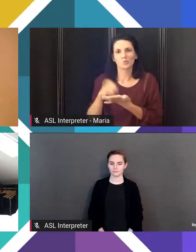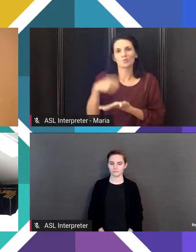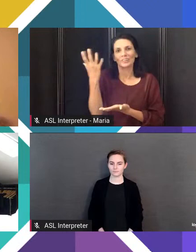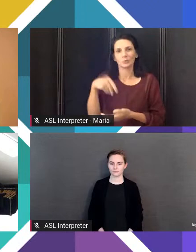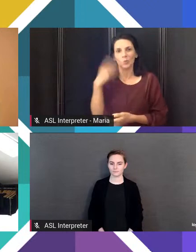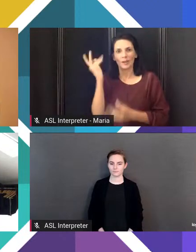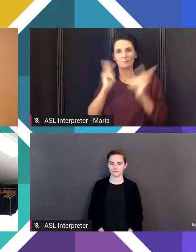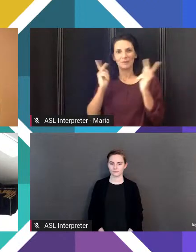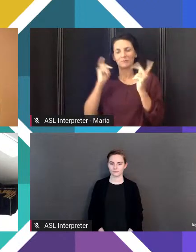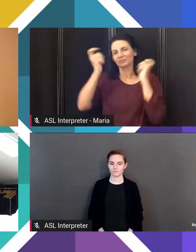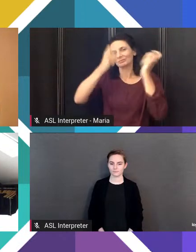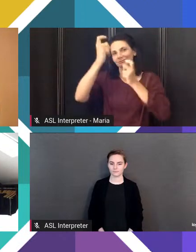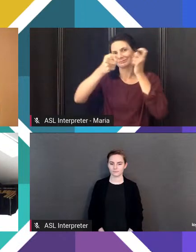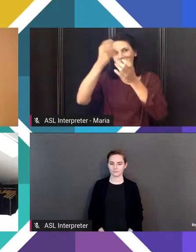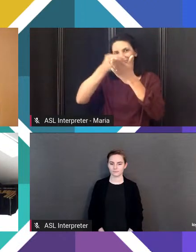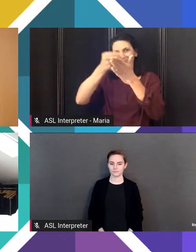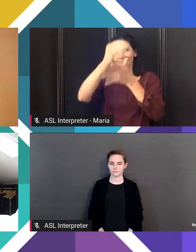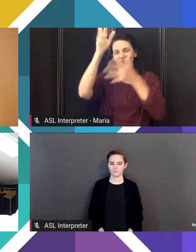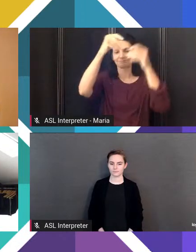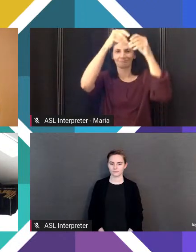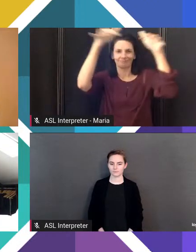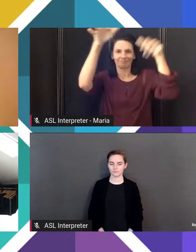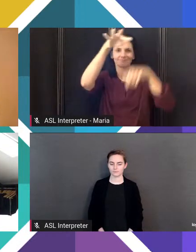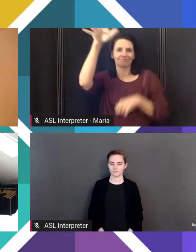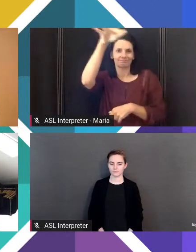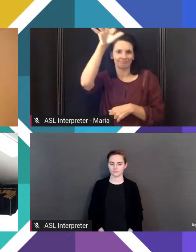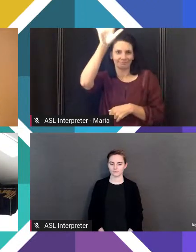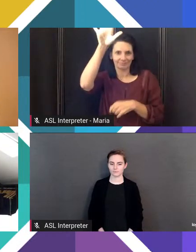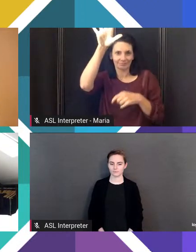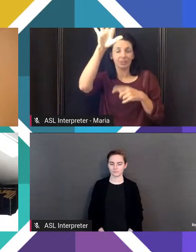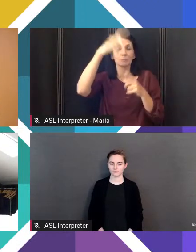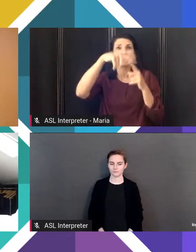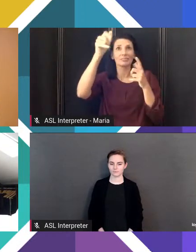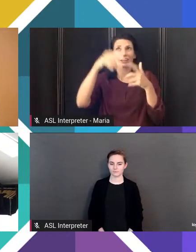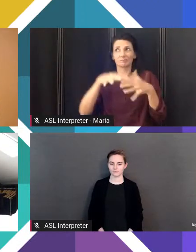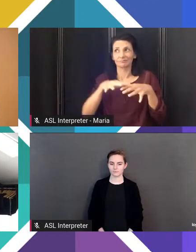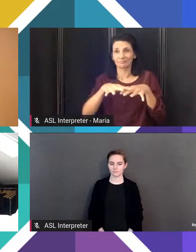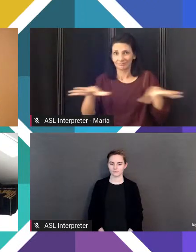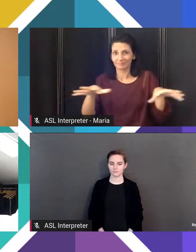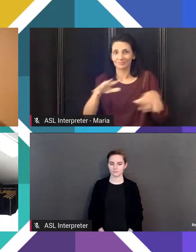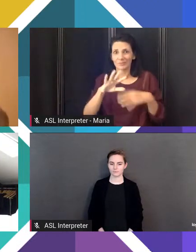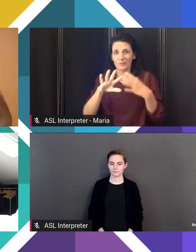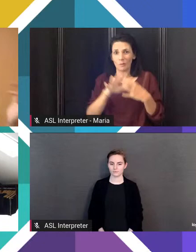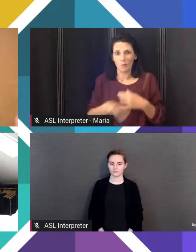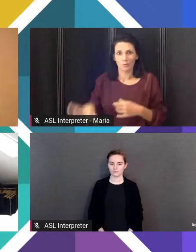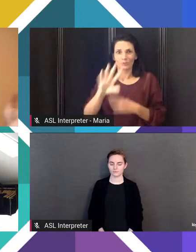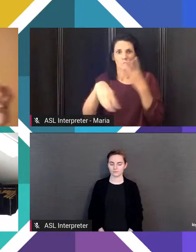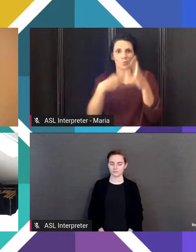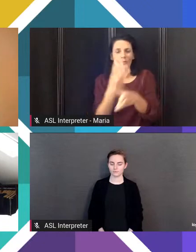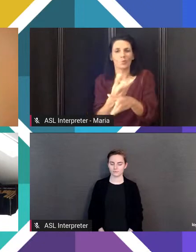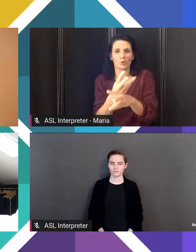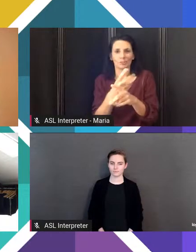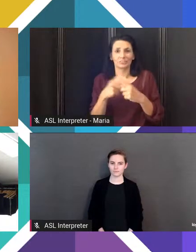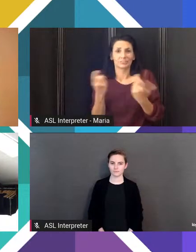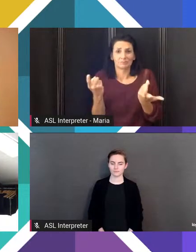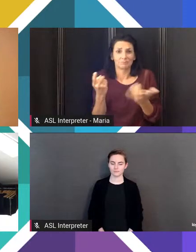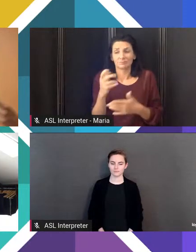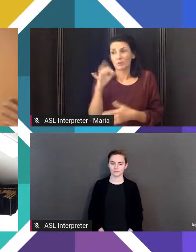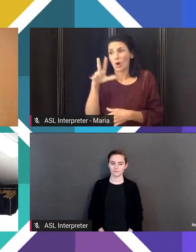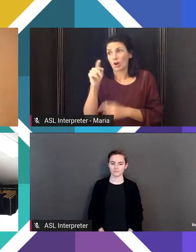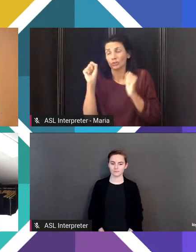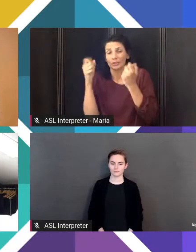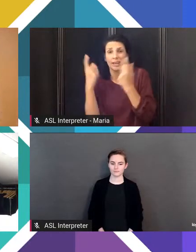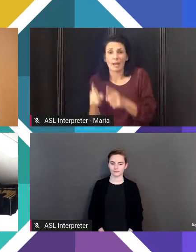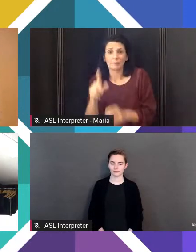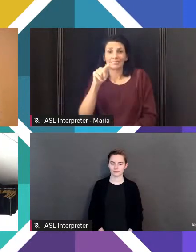and all this other stuff. And then there's all of the other art that happens around the world. And some of that happens in bars, some of that happens in tattoo shops,